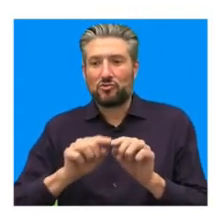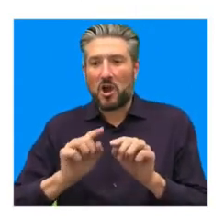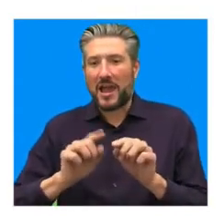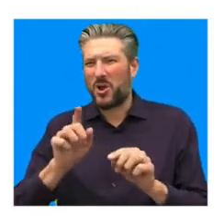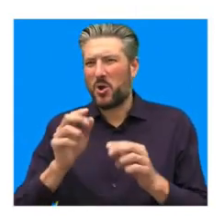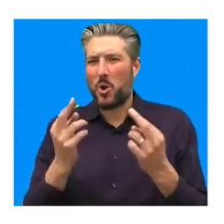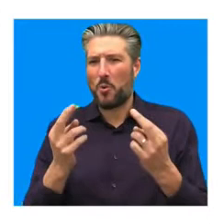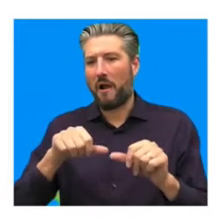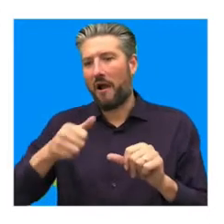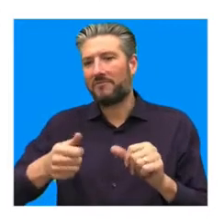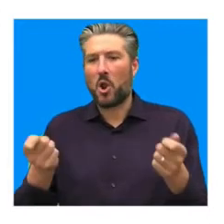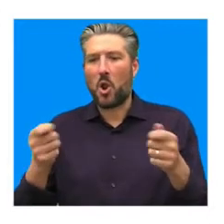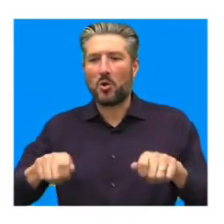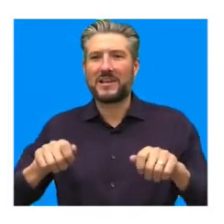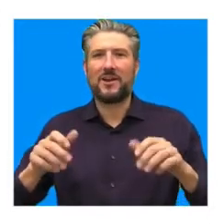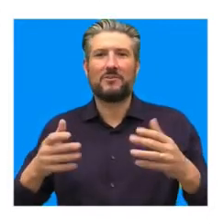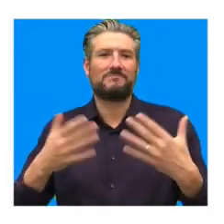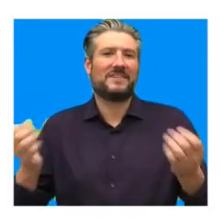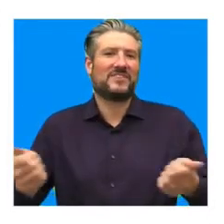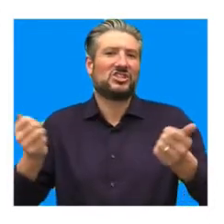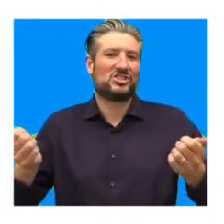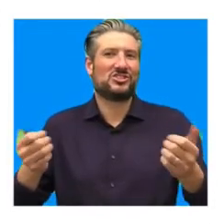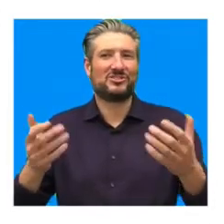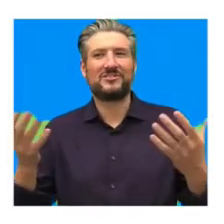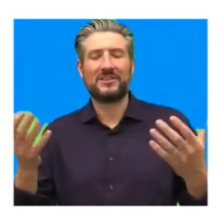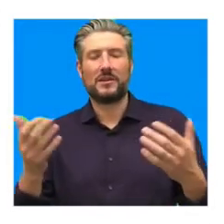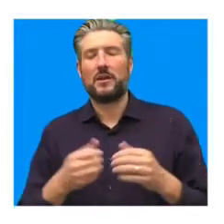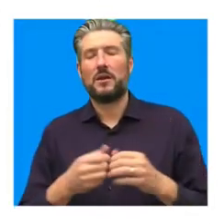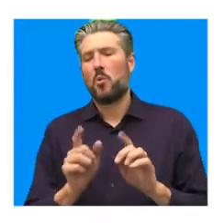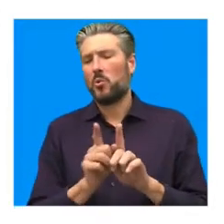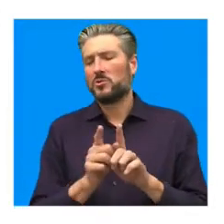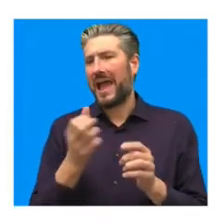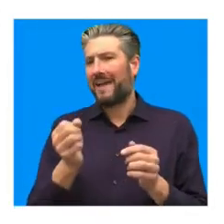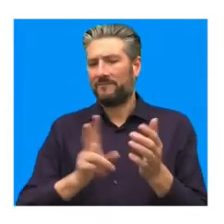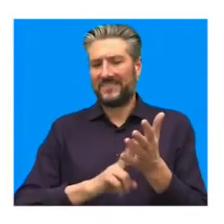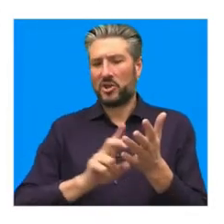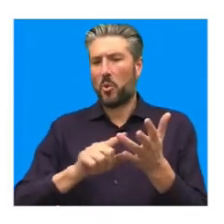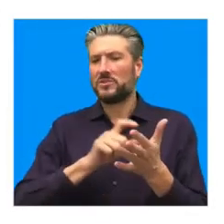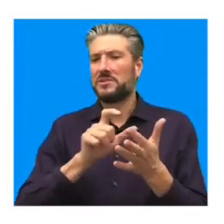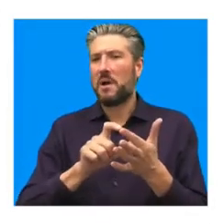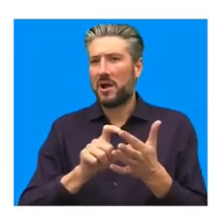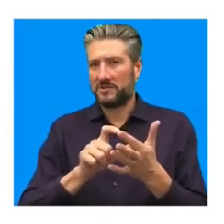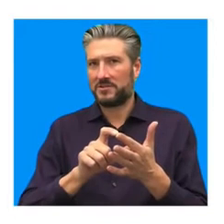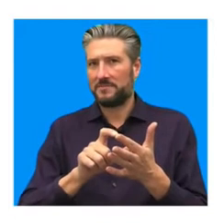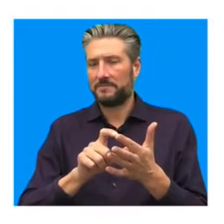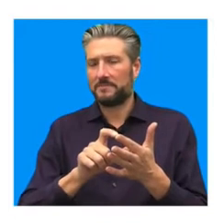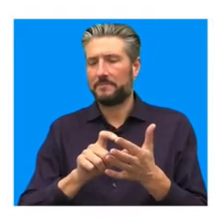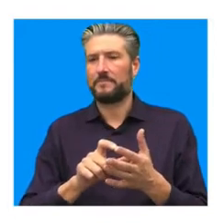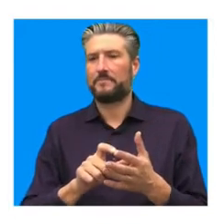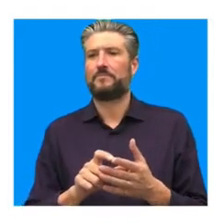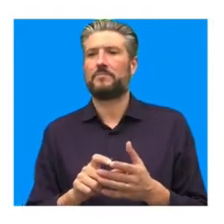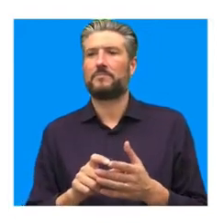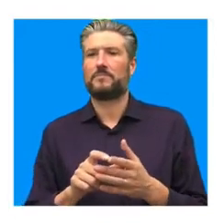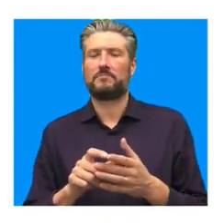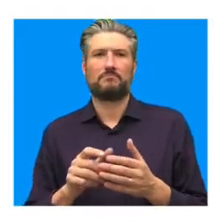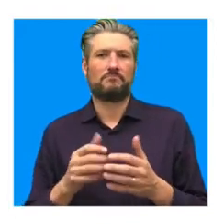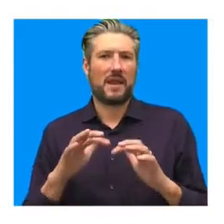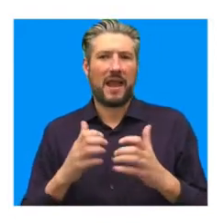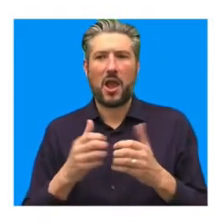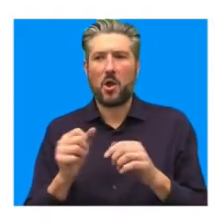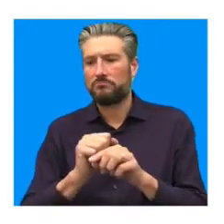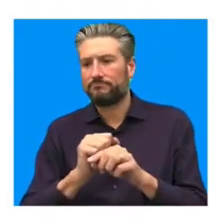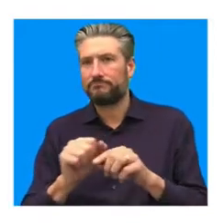we've talked about video on demand, personalization recently, I think the conversation about accessible TV devices